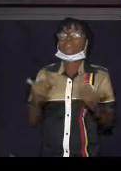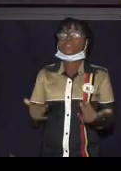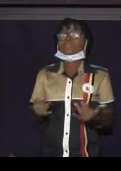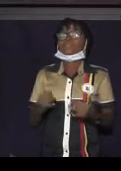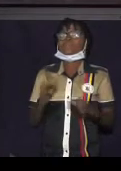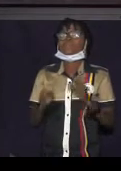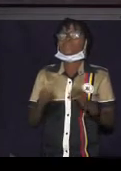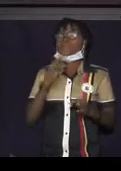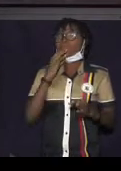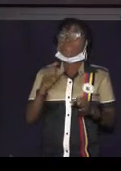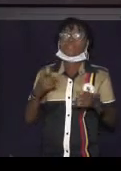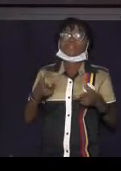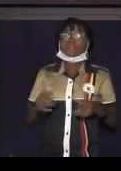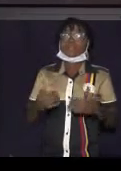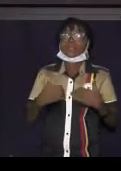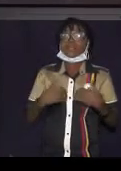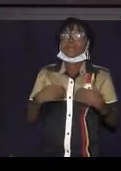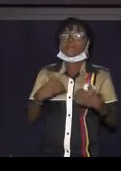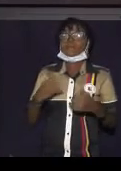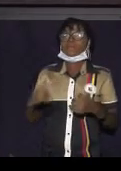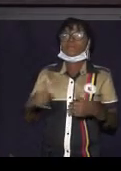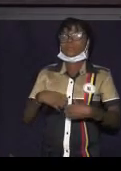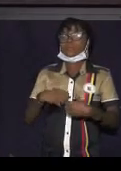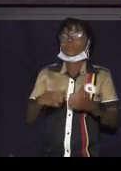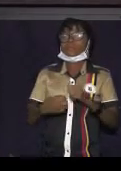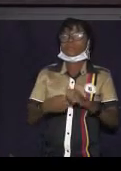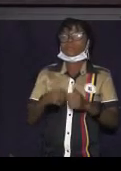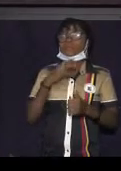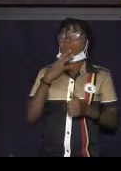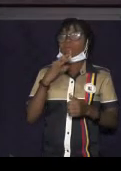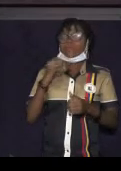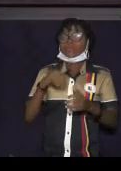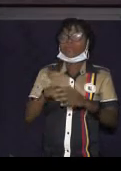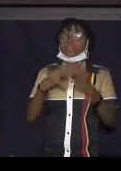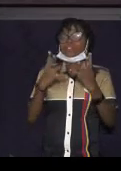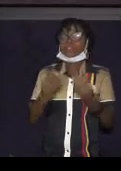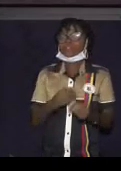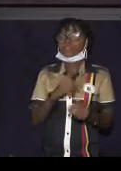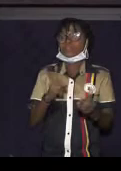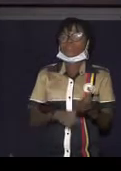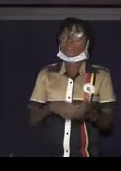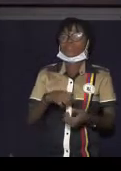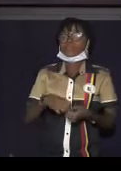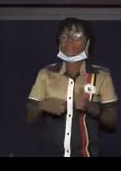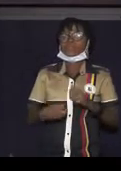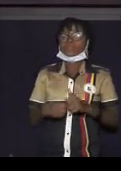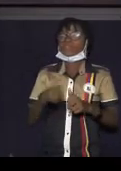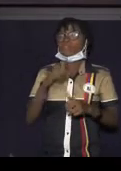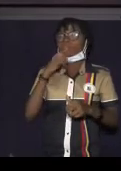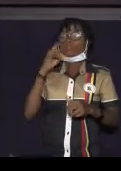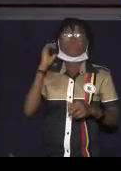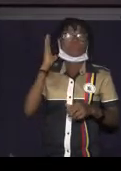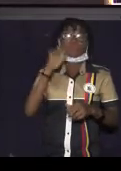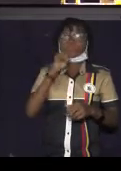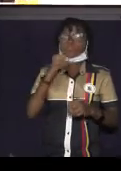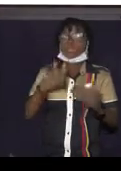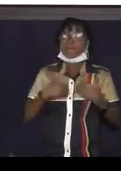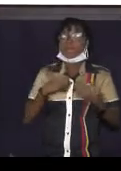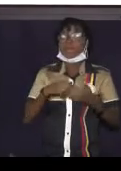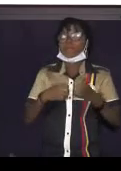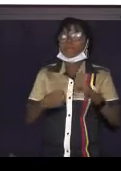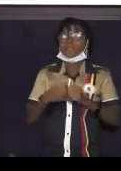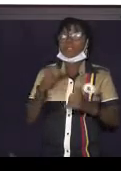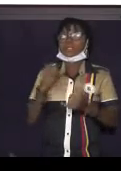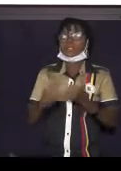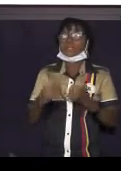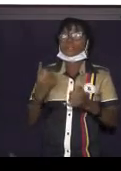Now, if you're still having problem with solving algebraic equations, you will not have problems at the end of the lesson. Let's look at the